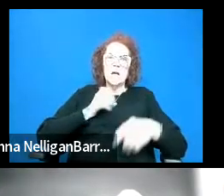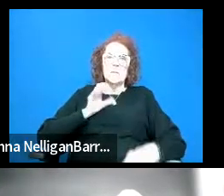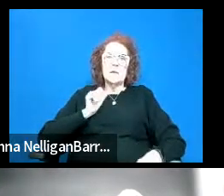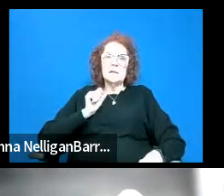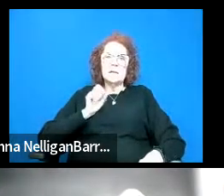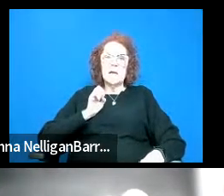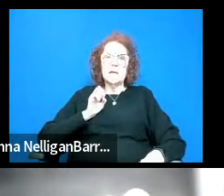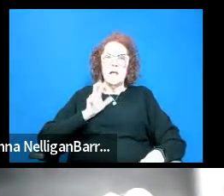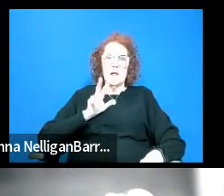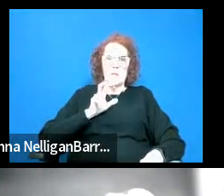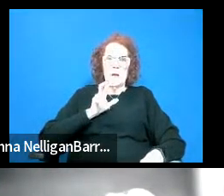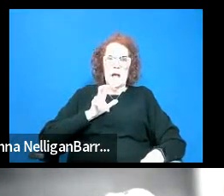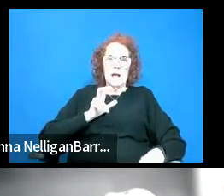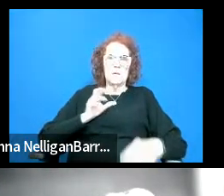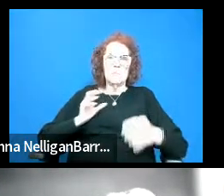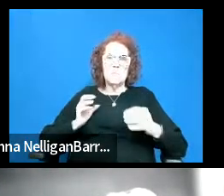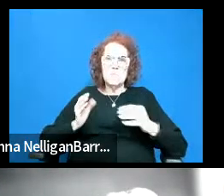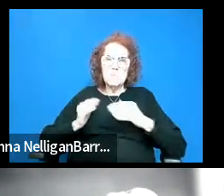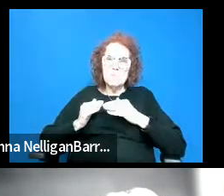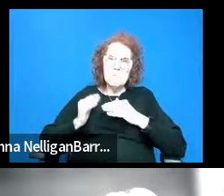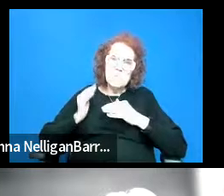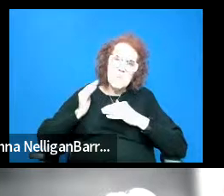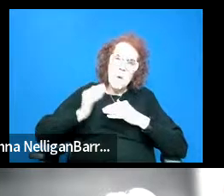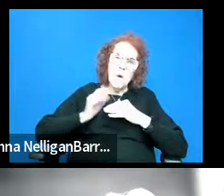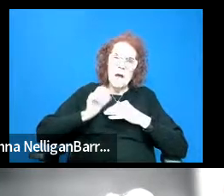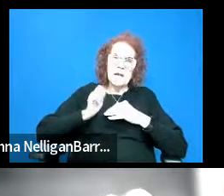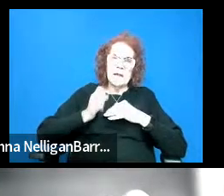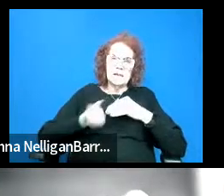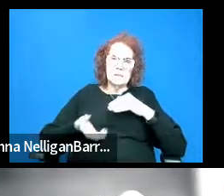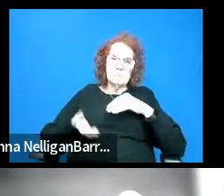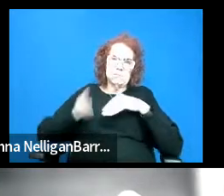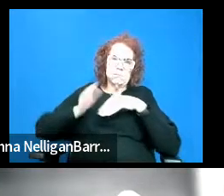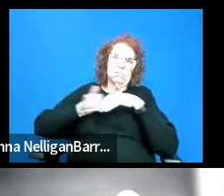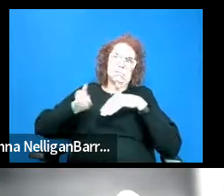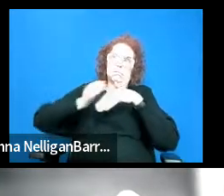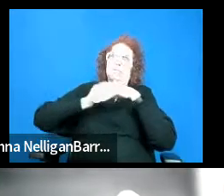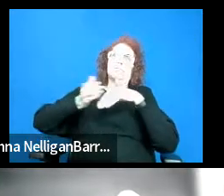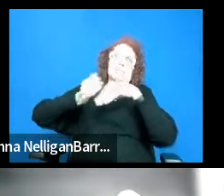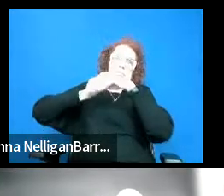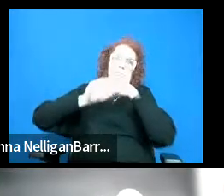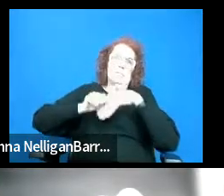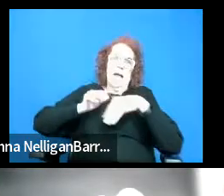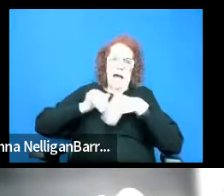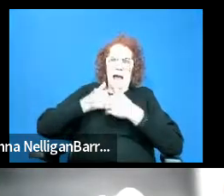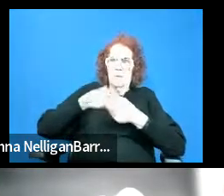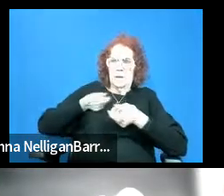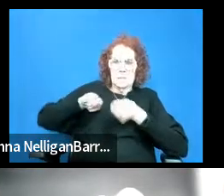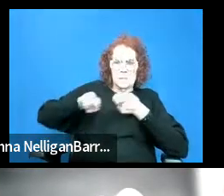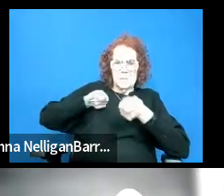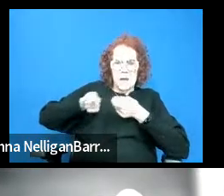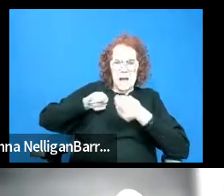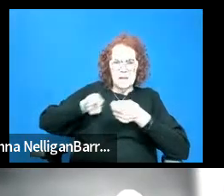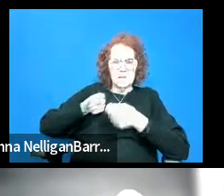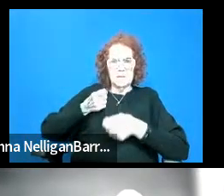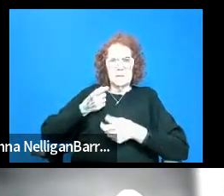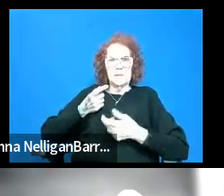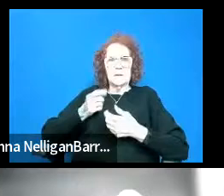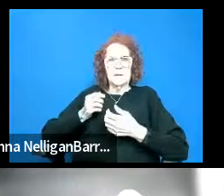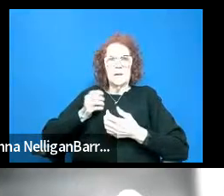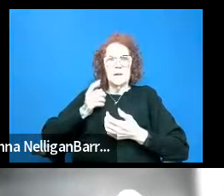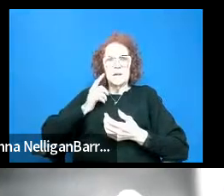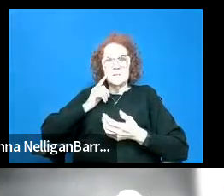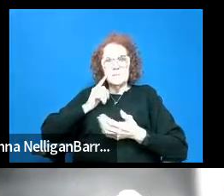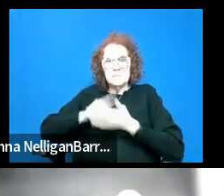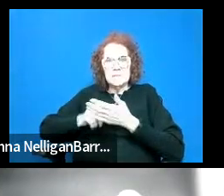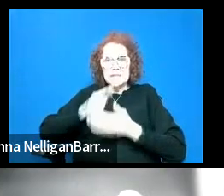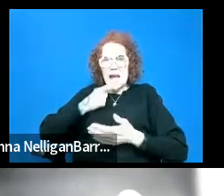they're trying to manage. And while we were having the meeting, one inspector jumped in the chat box and said, "I have 400 cases." So,